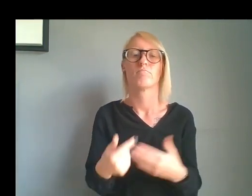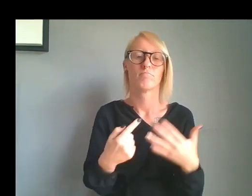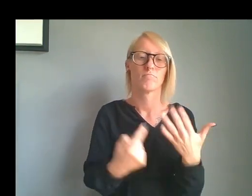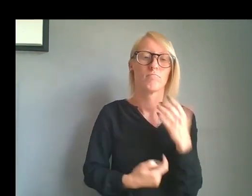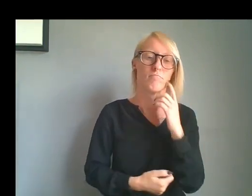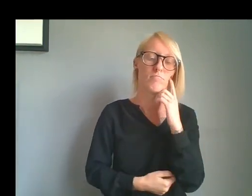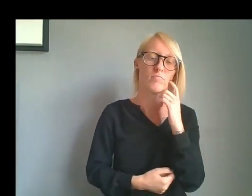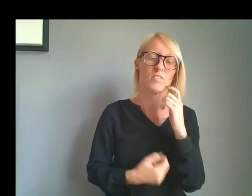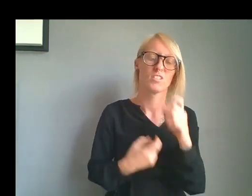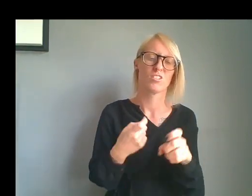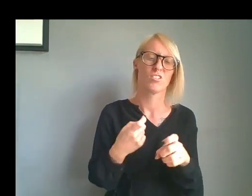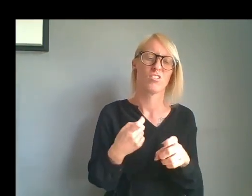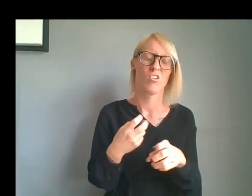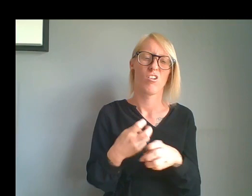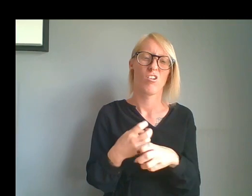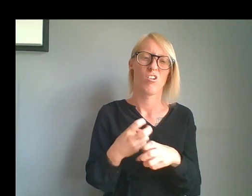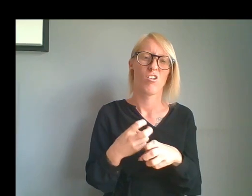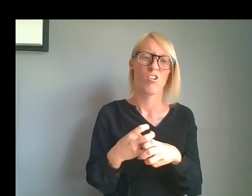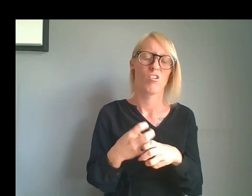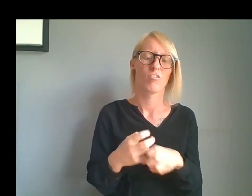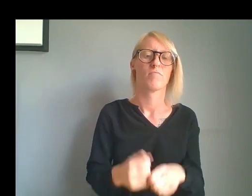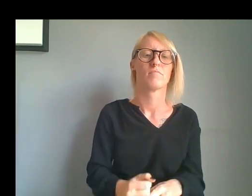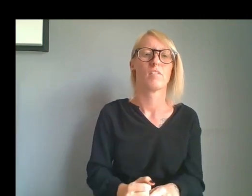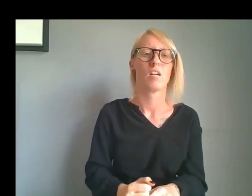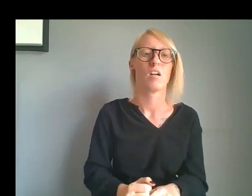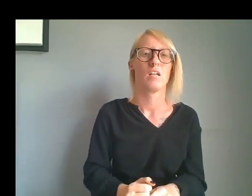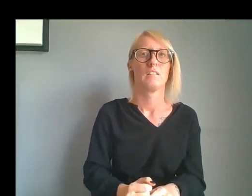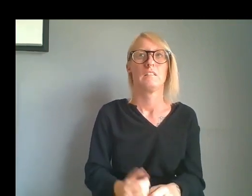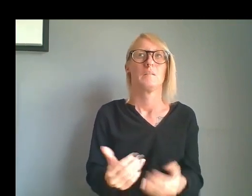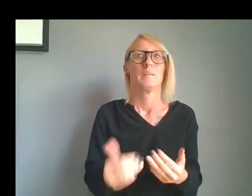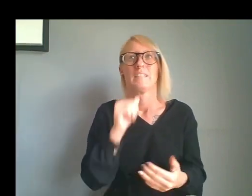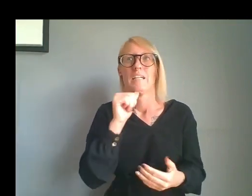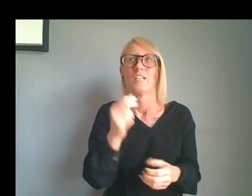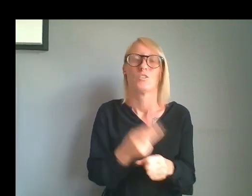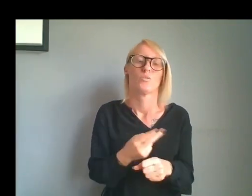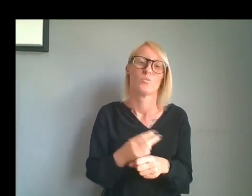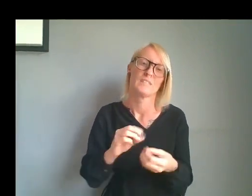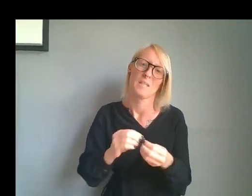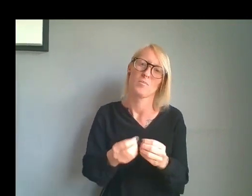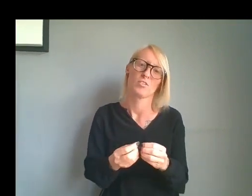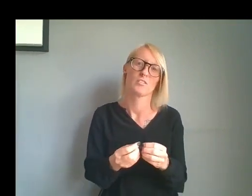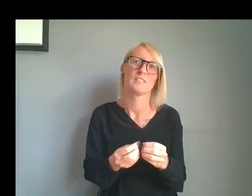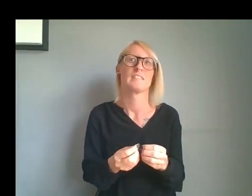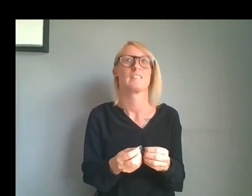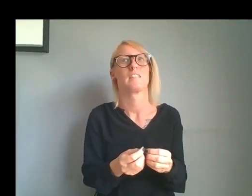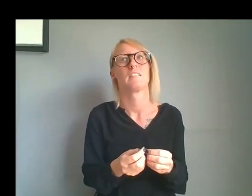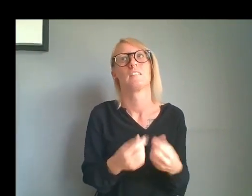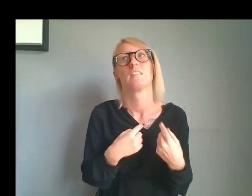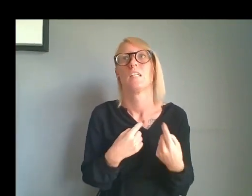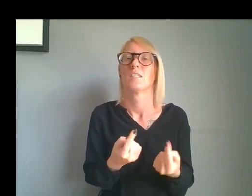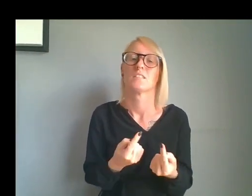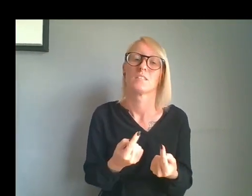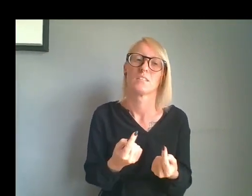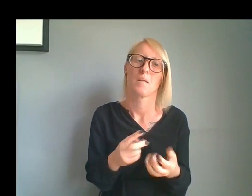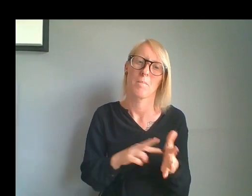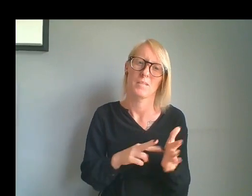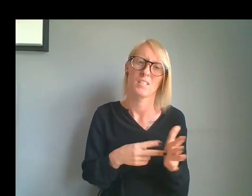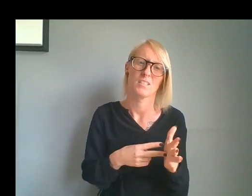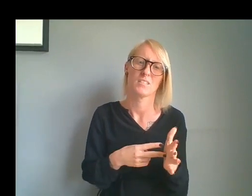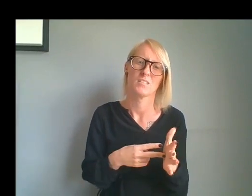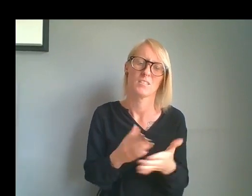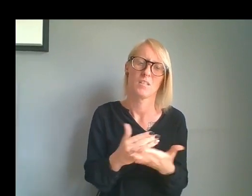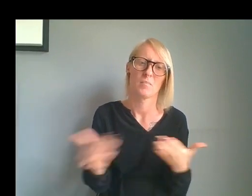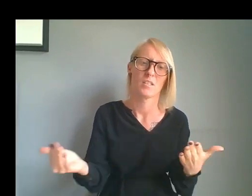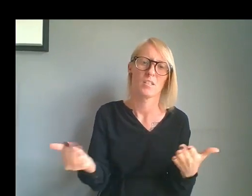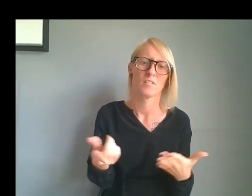little trickier. I wouldn't use numbers, maybe unless they're meaningful. You know, like fortunately there's not a whole